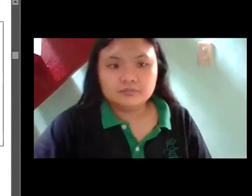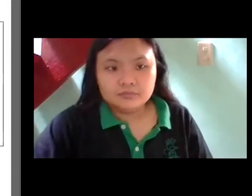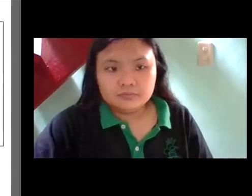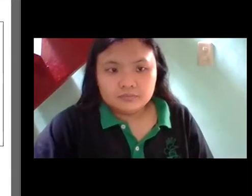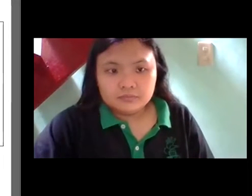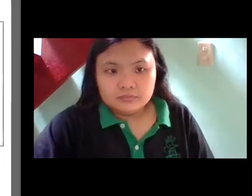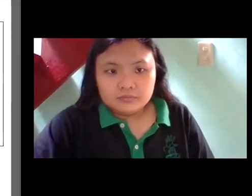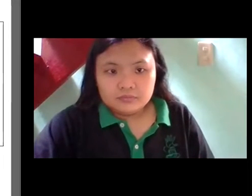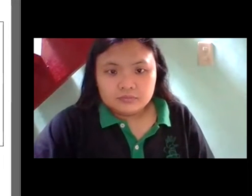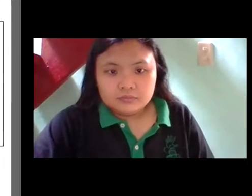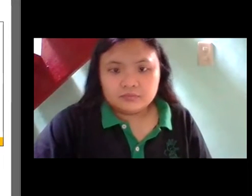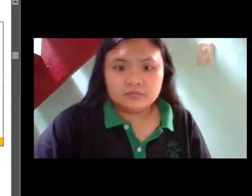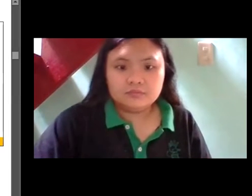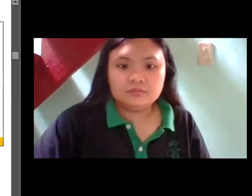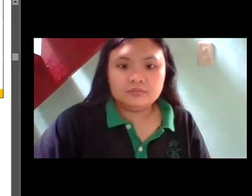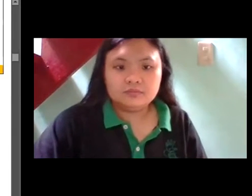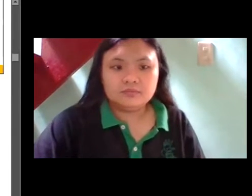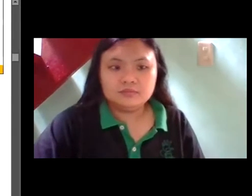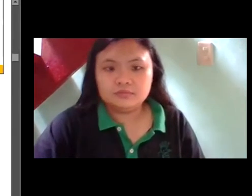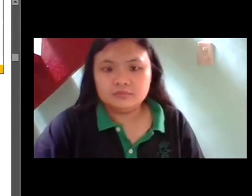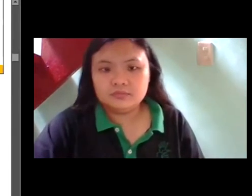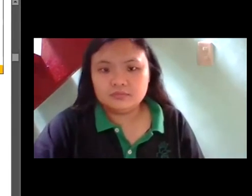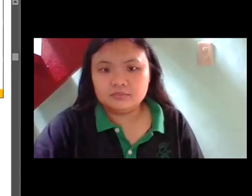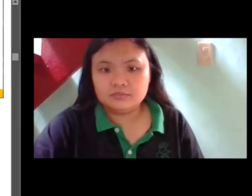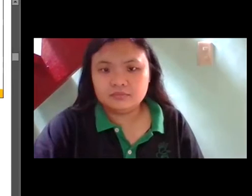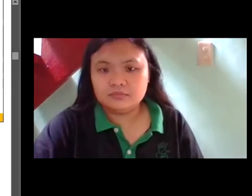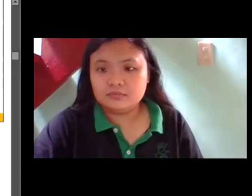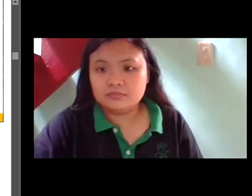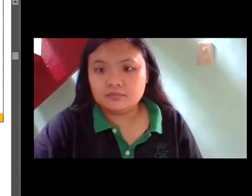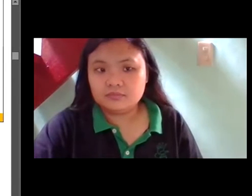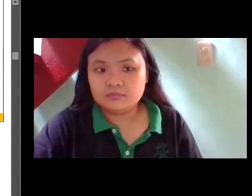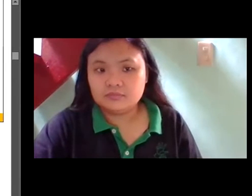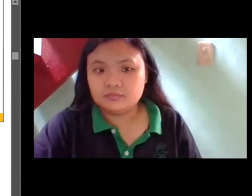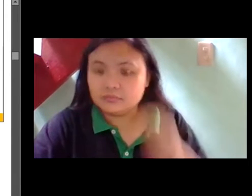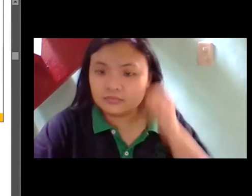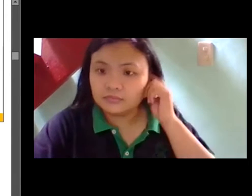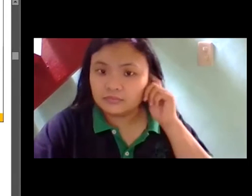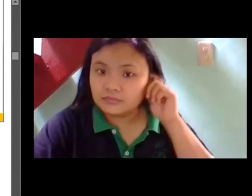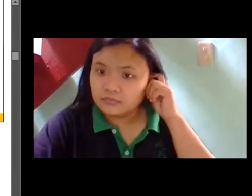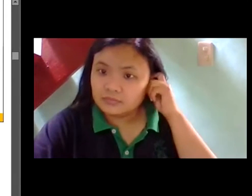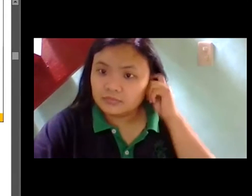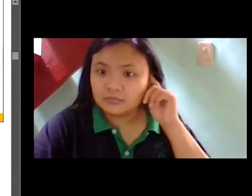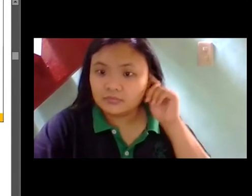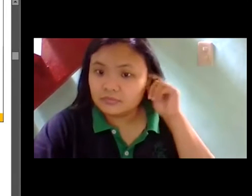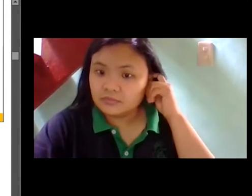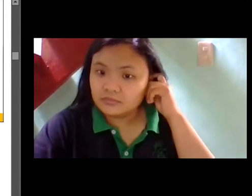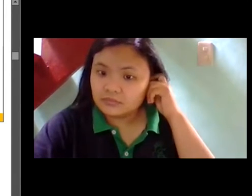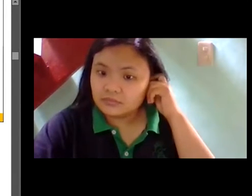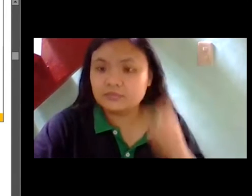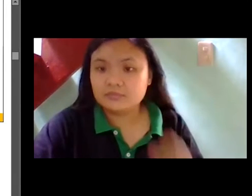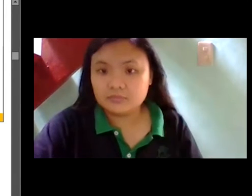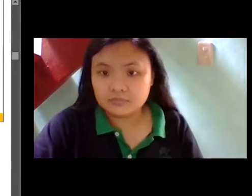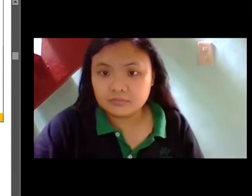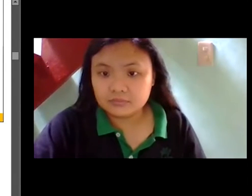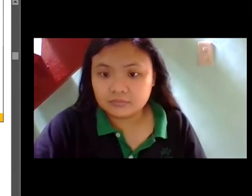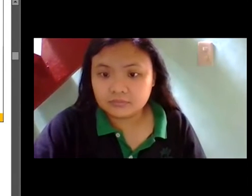the two arrows, because I think people will tend to interpret it as two movements if they're two arrows.